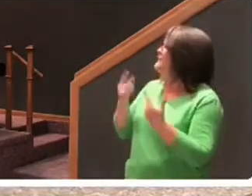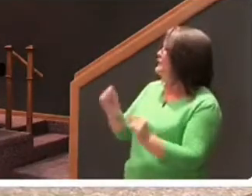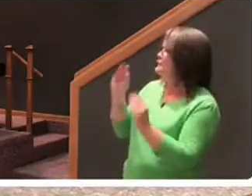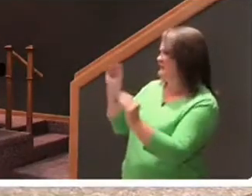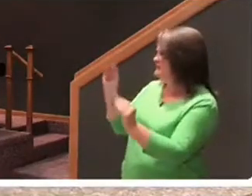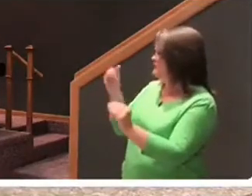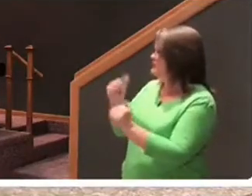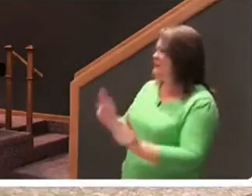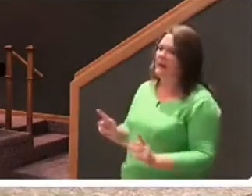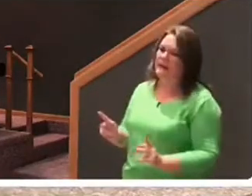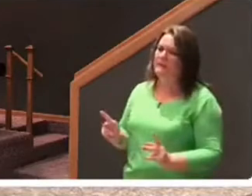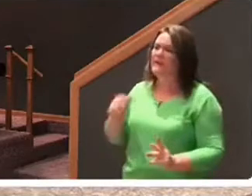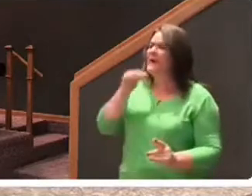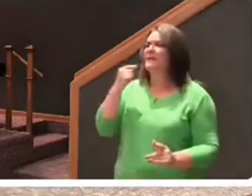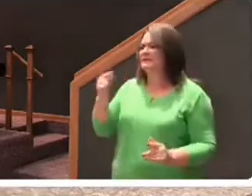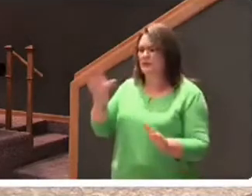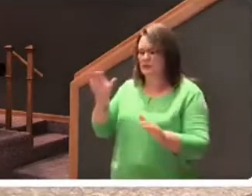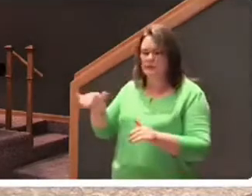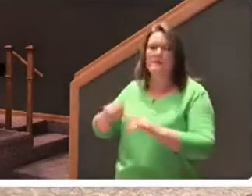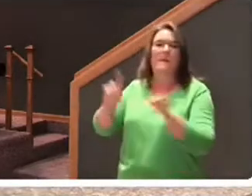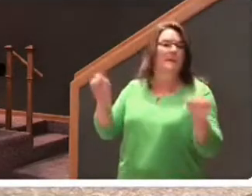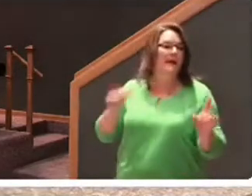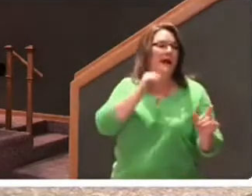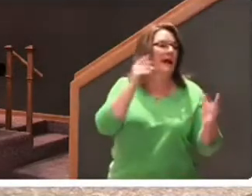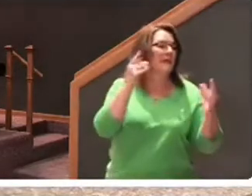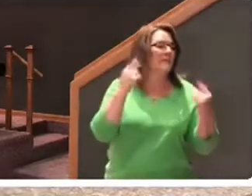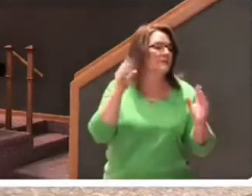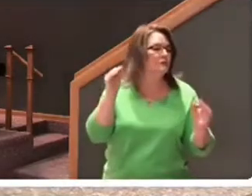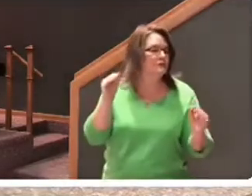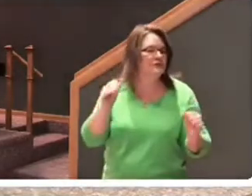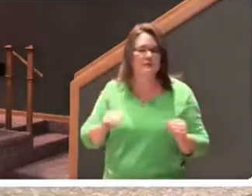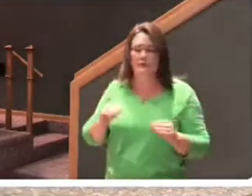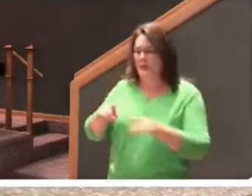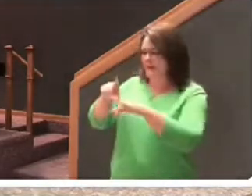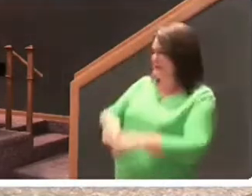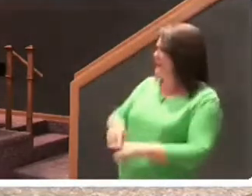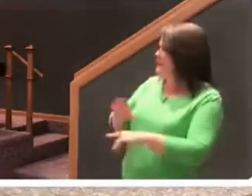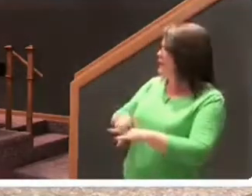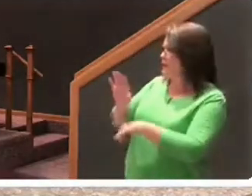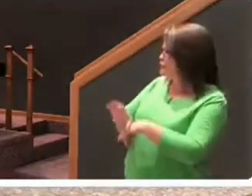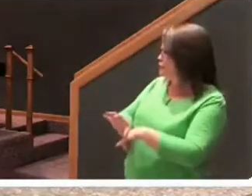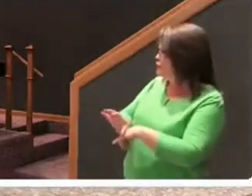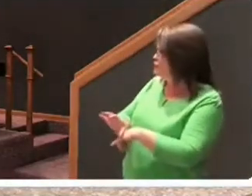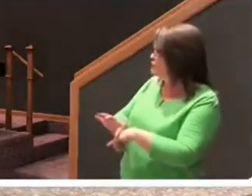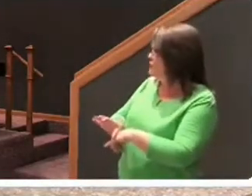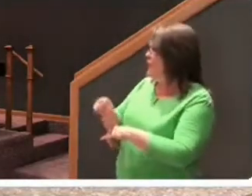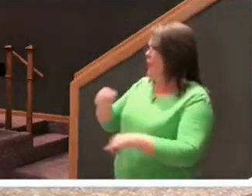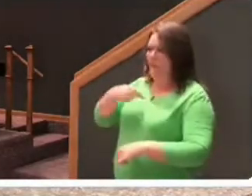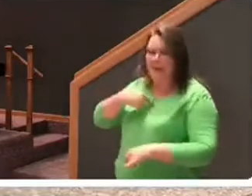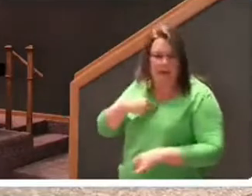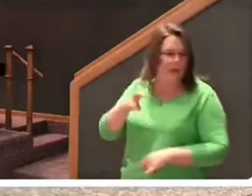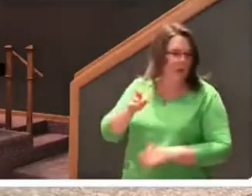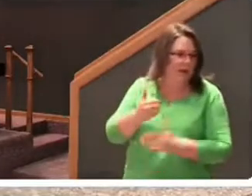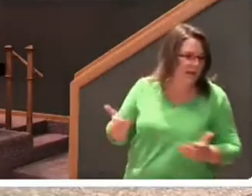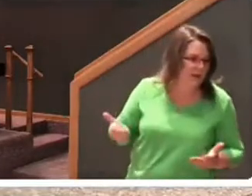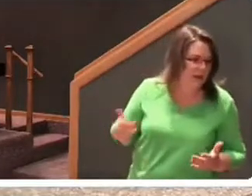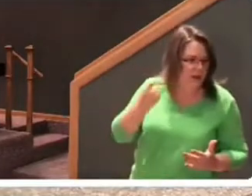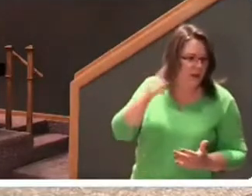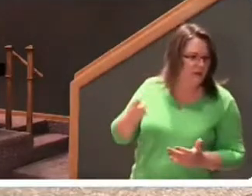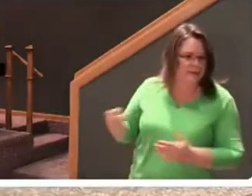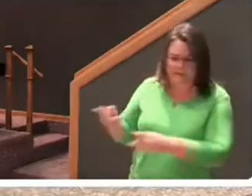teach anybody, and I'm not saying you're doing this, but I'm not trying to teach anybody dependence upon the church or me or anything for